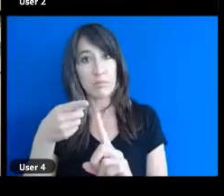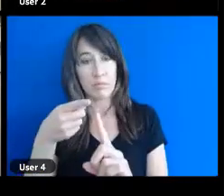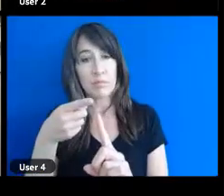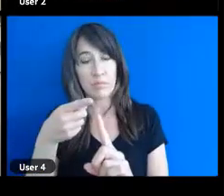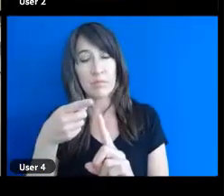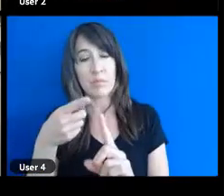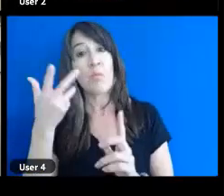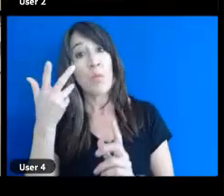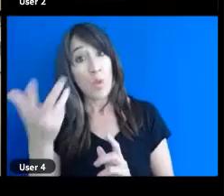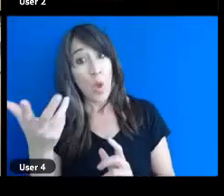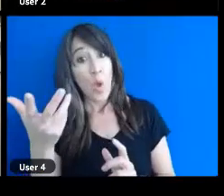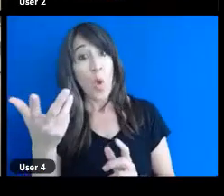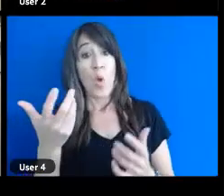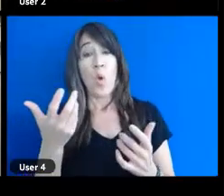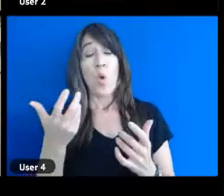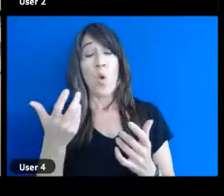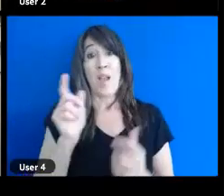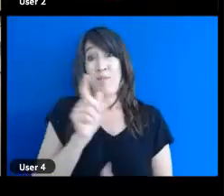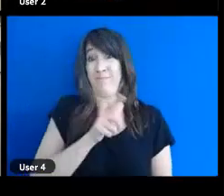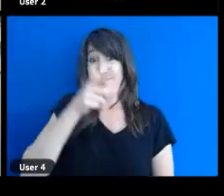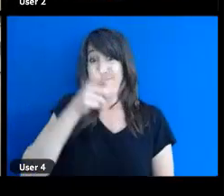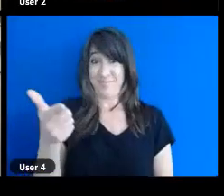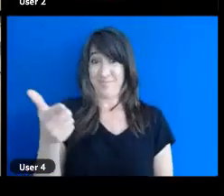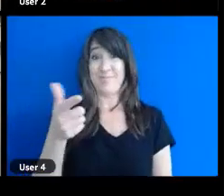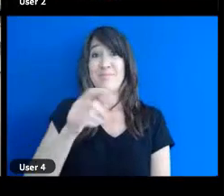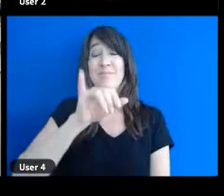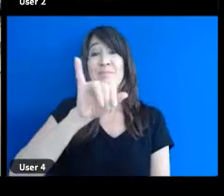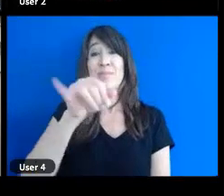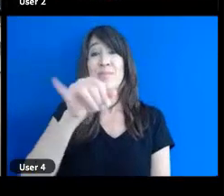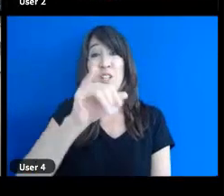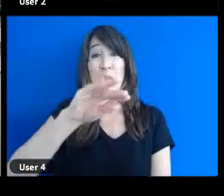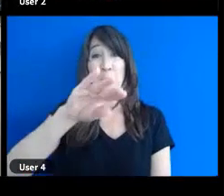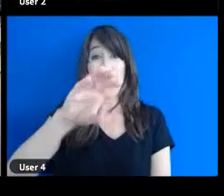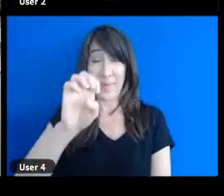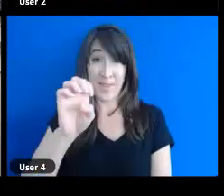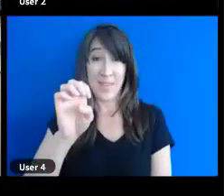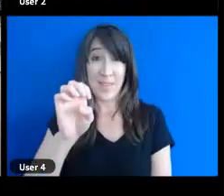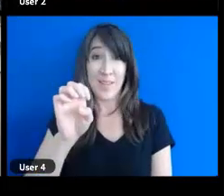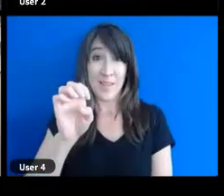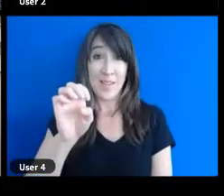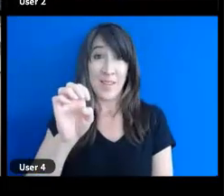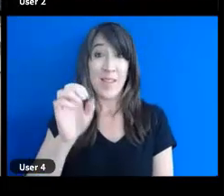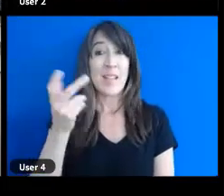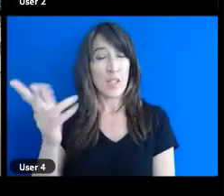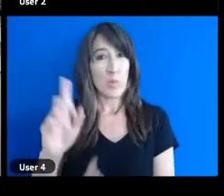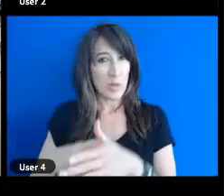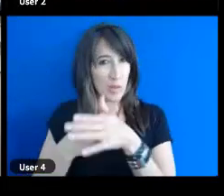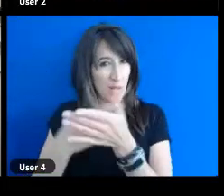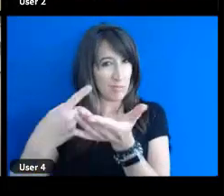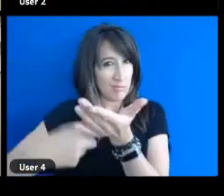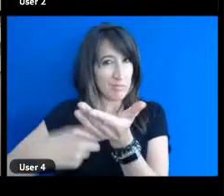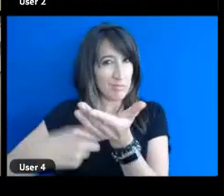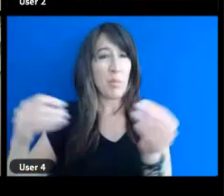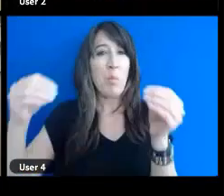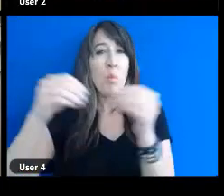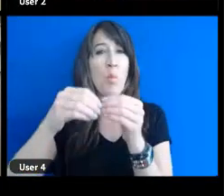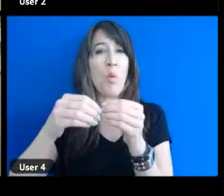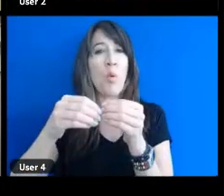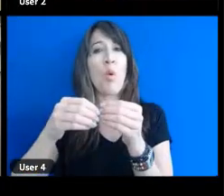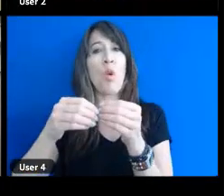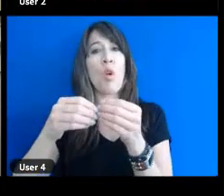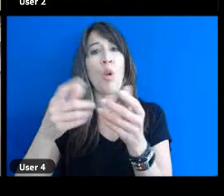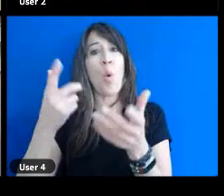important part to think about. And so with that, I'm going to pass this over to my partner, Jamie, and she'll start